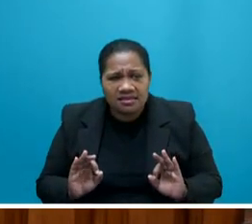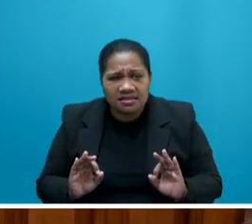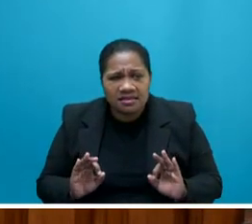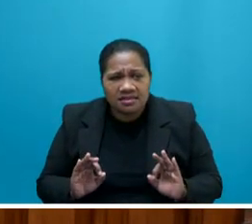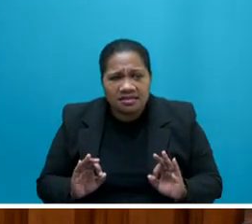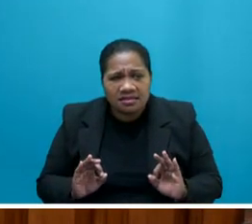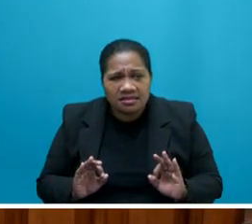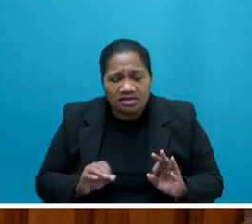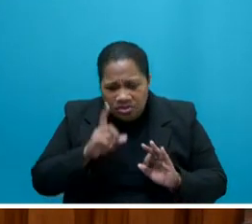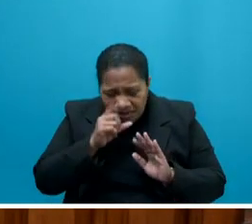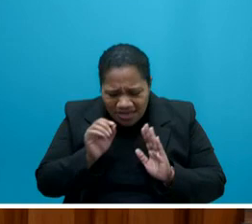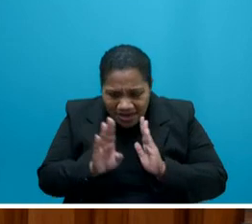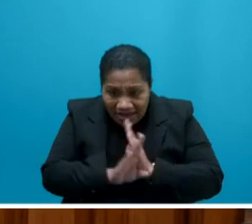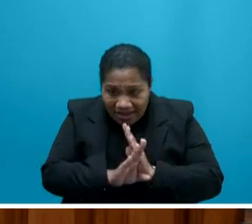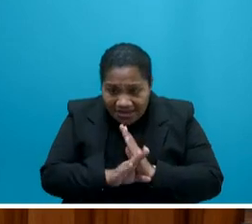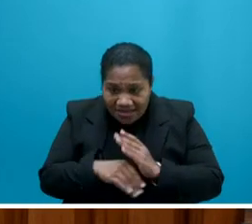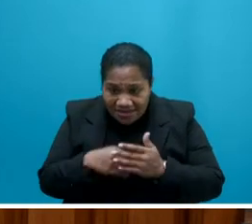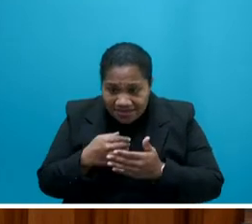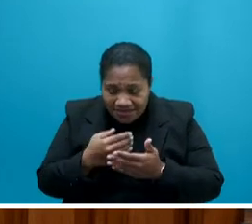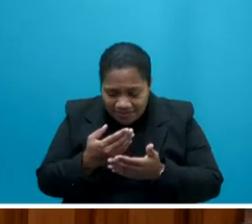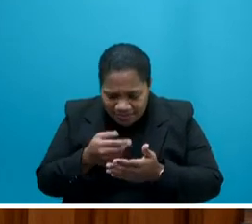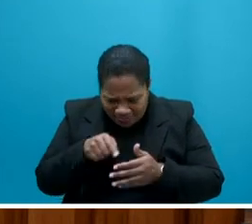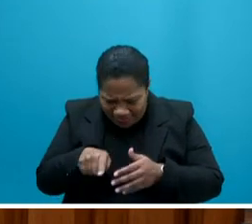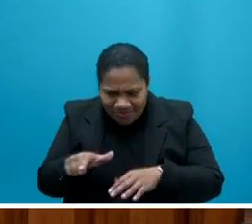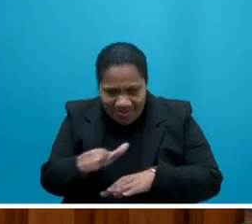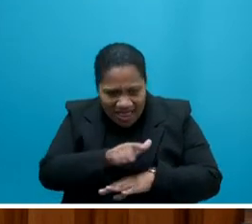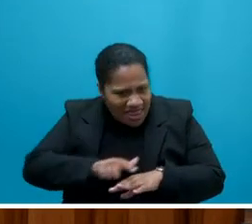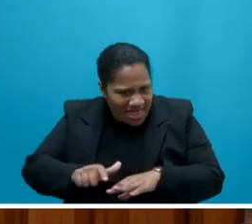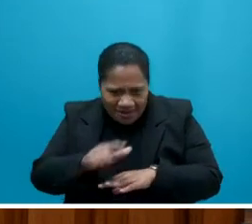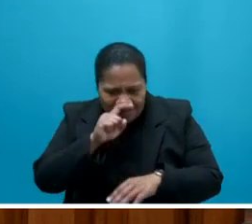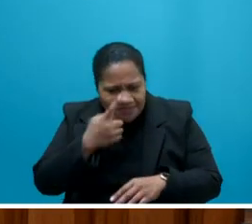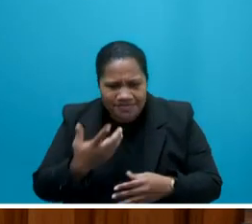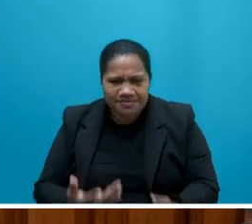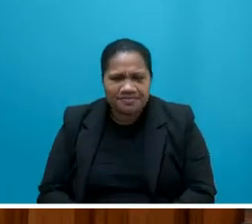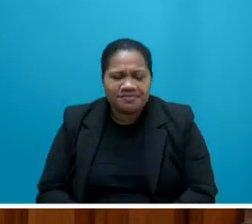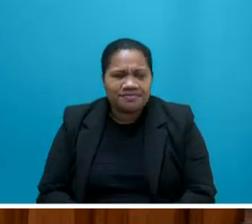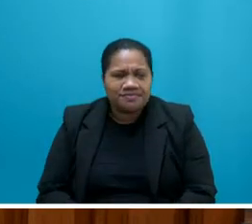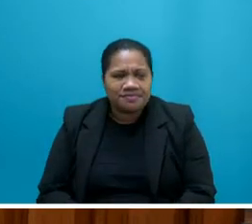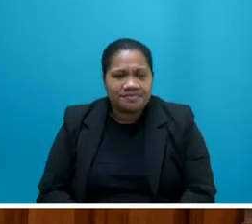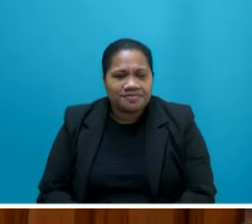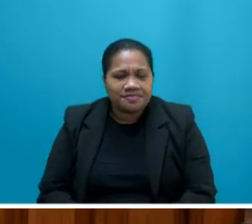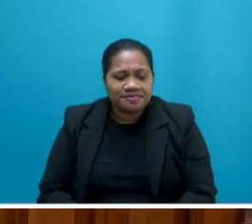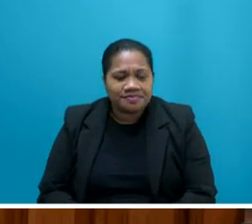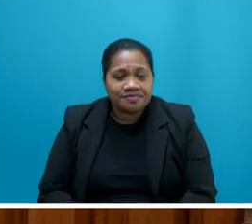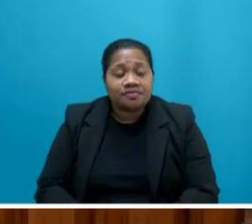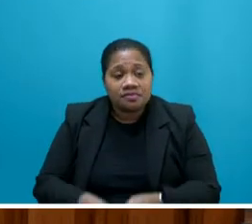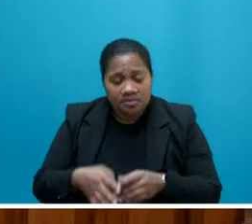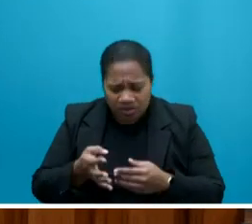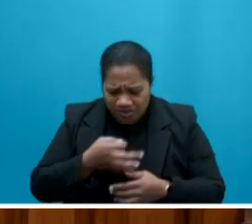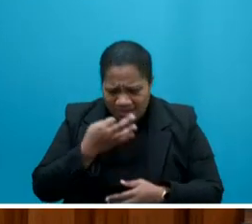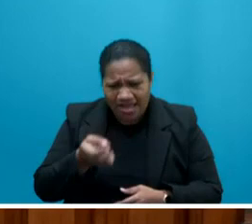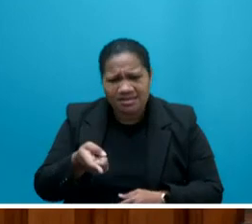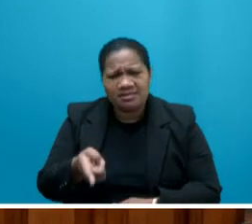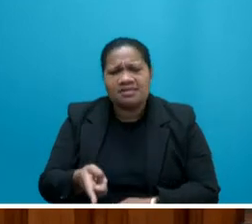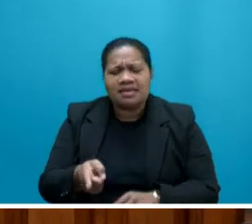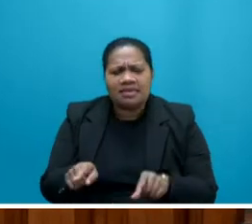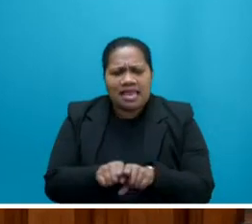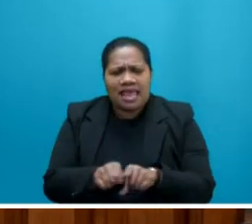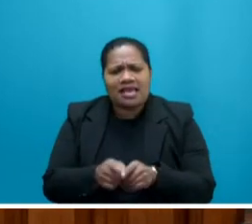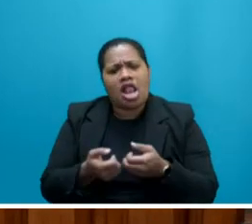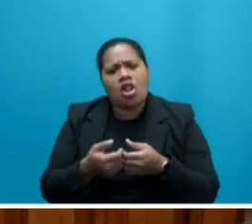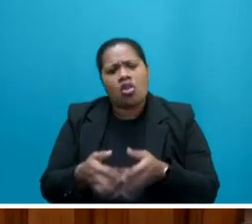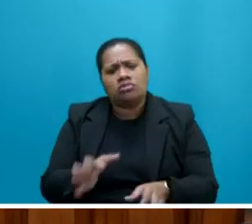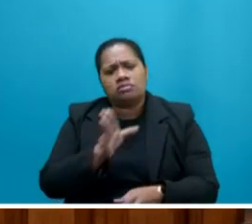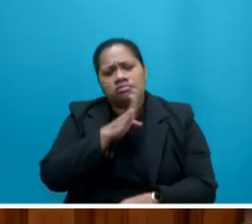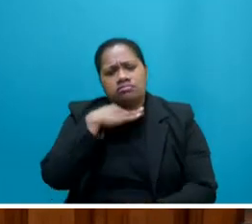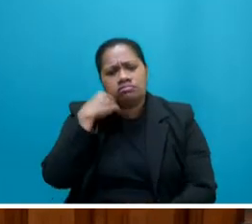even on this land. And Mr. Speaker, sir, regrettably, our nation is like a lost soul, and a